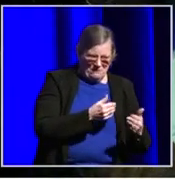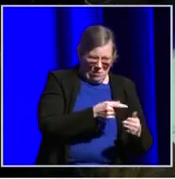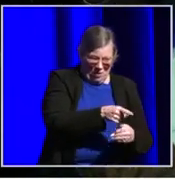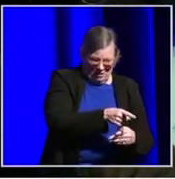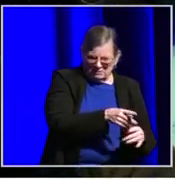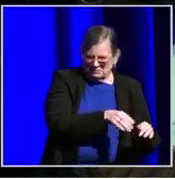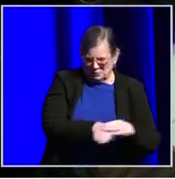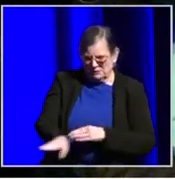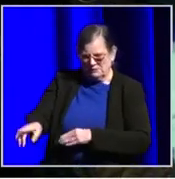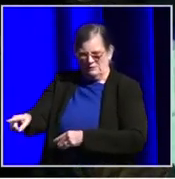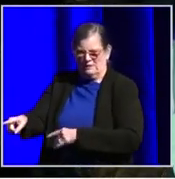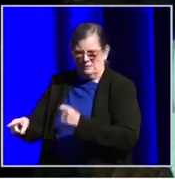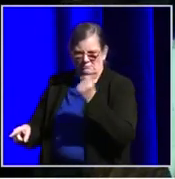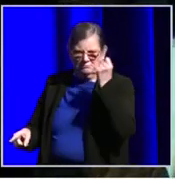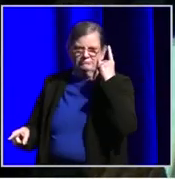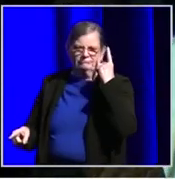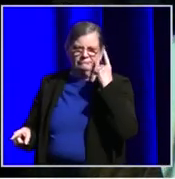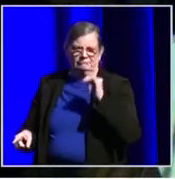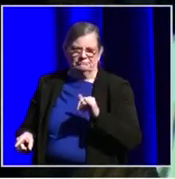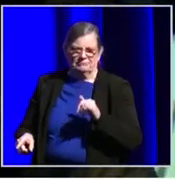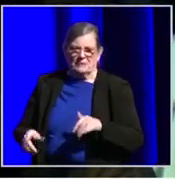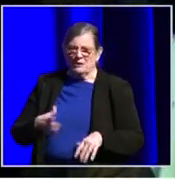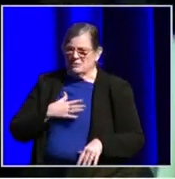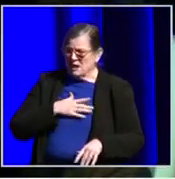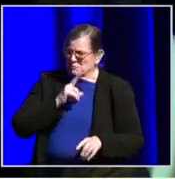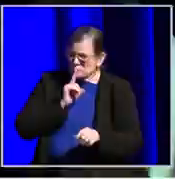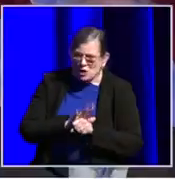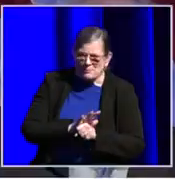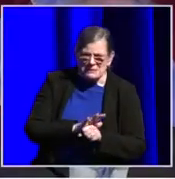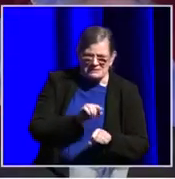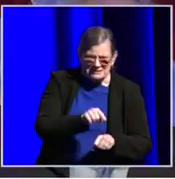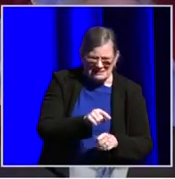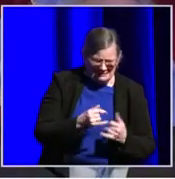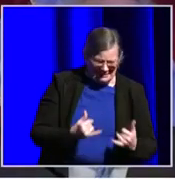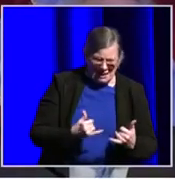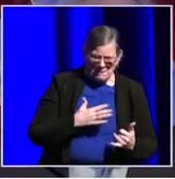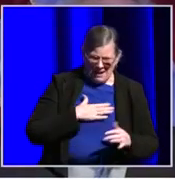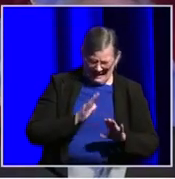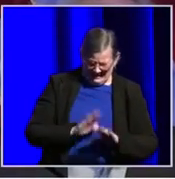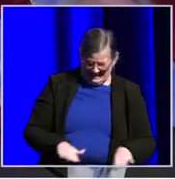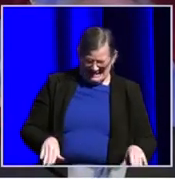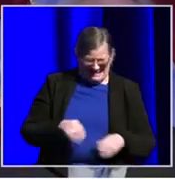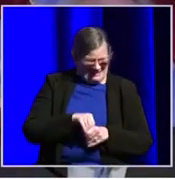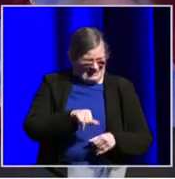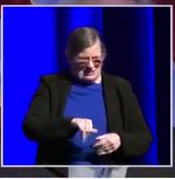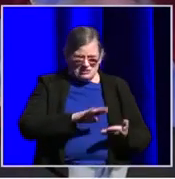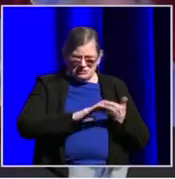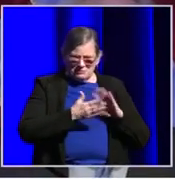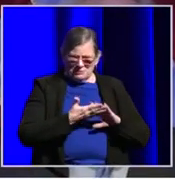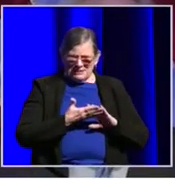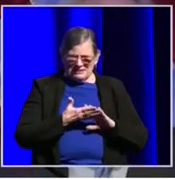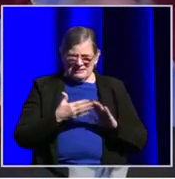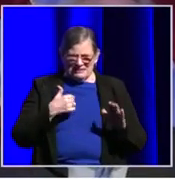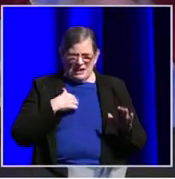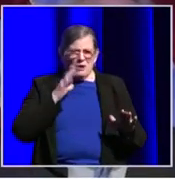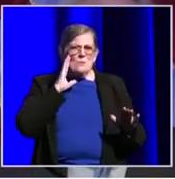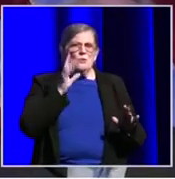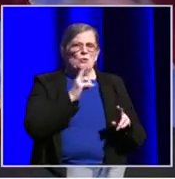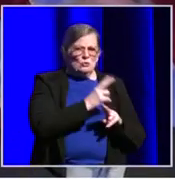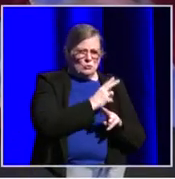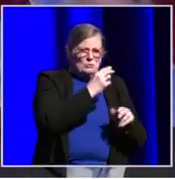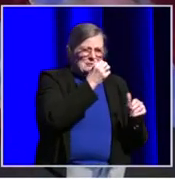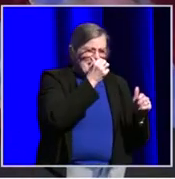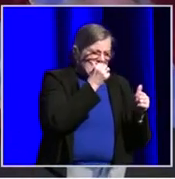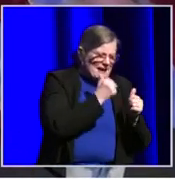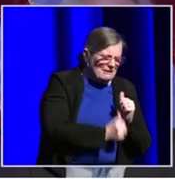My promise to you is this, to our kids and our community, is that we will use every